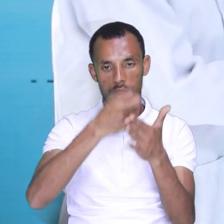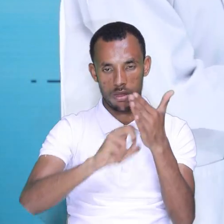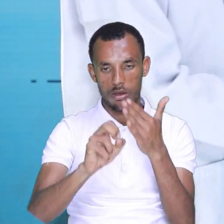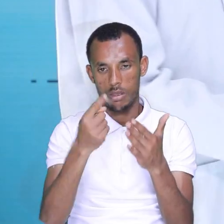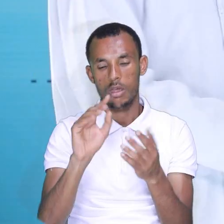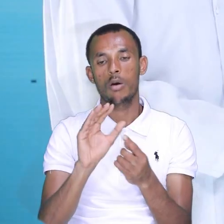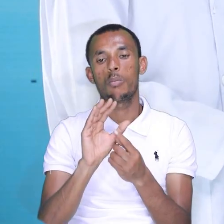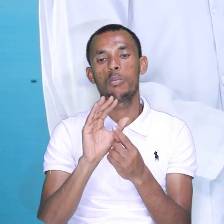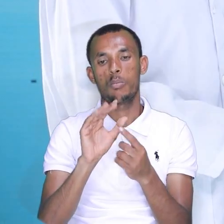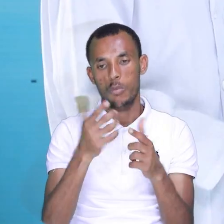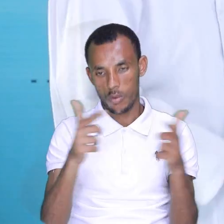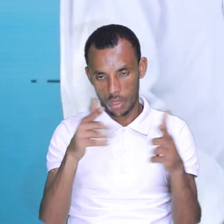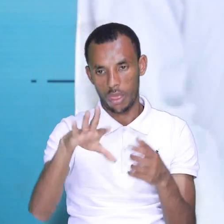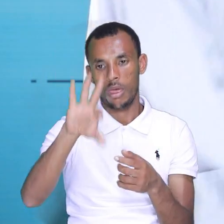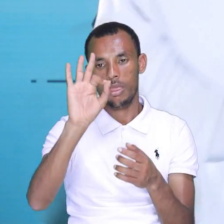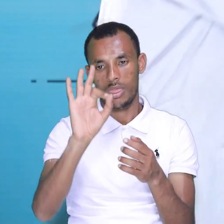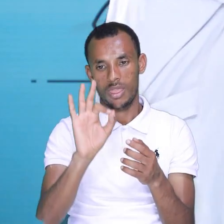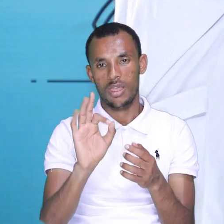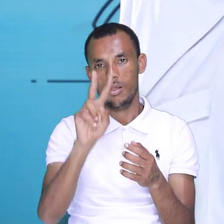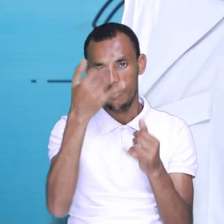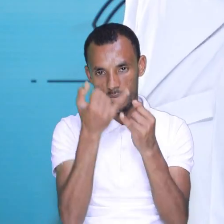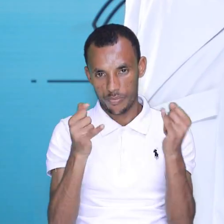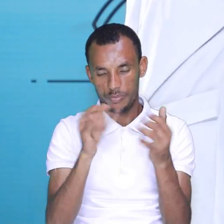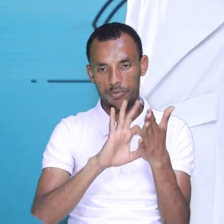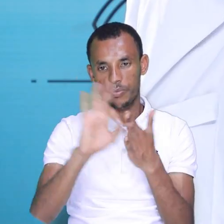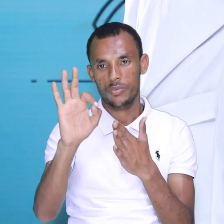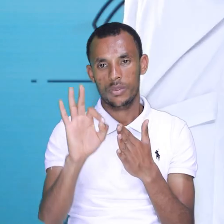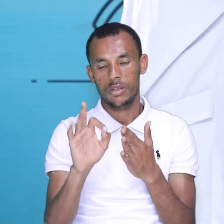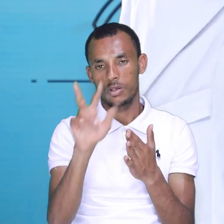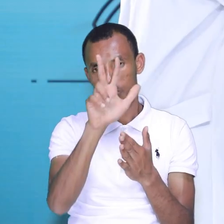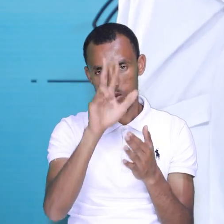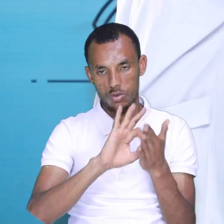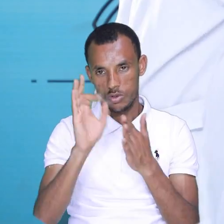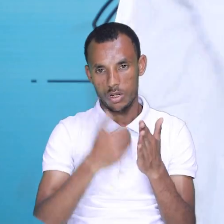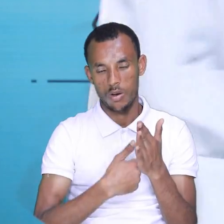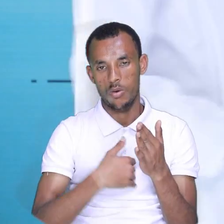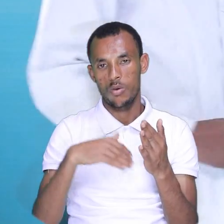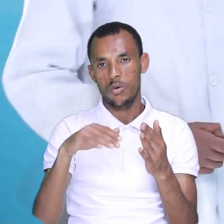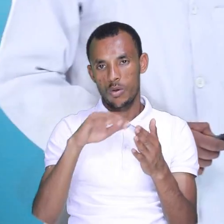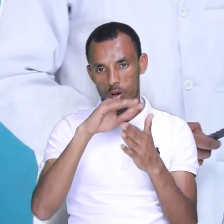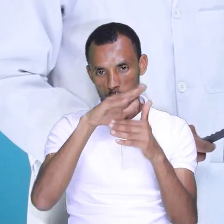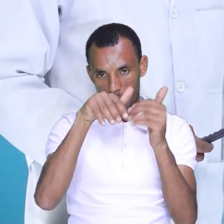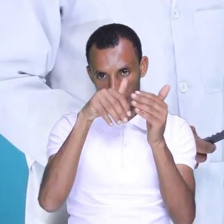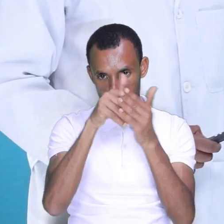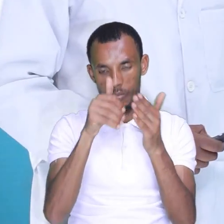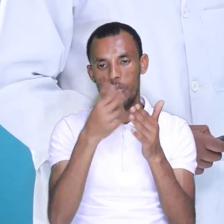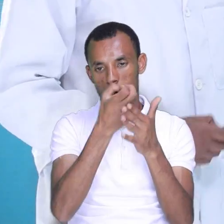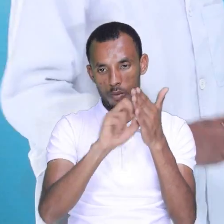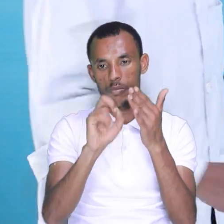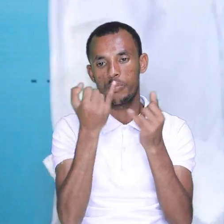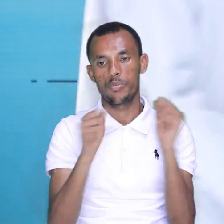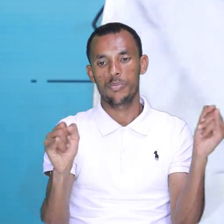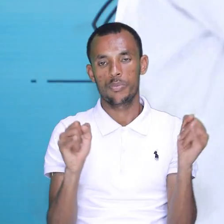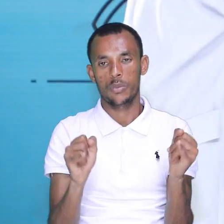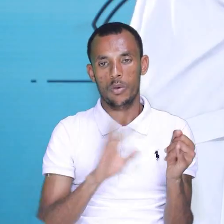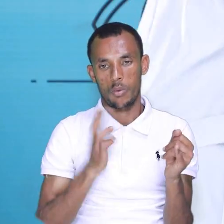The probability of getting even number, there are 3 even numbers that should be divided by total possible outcome.